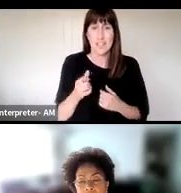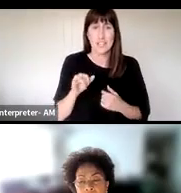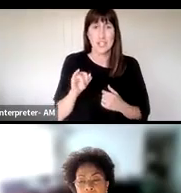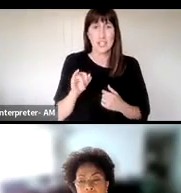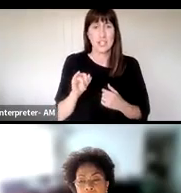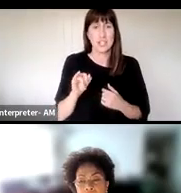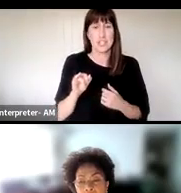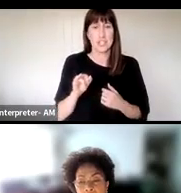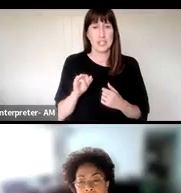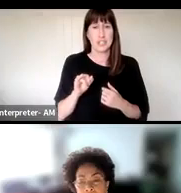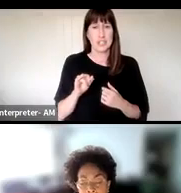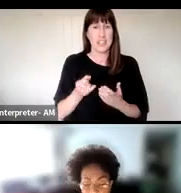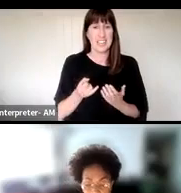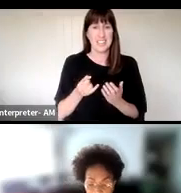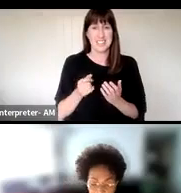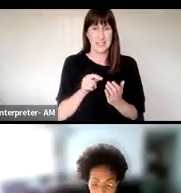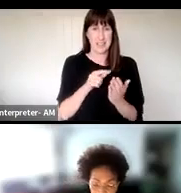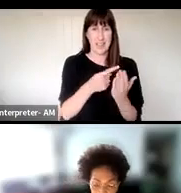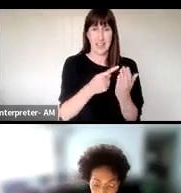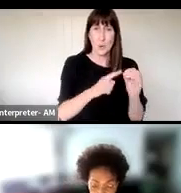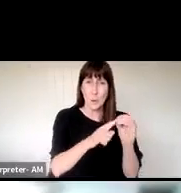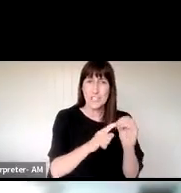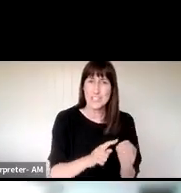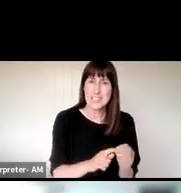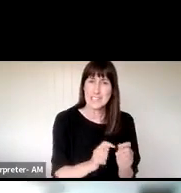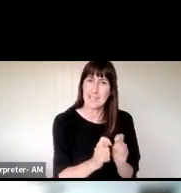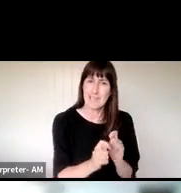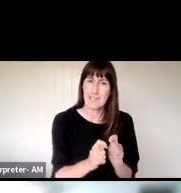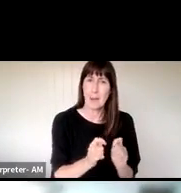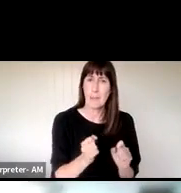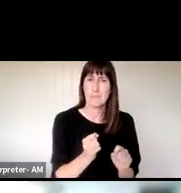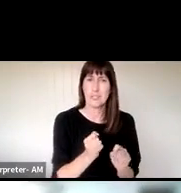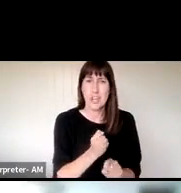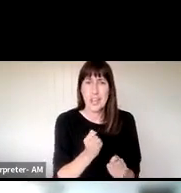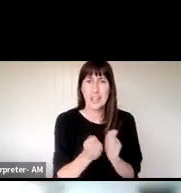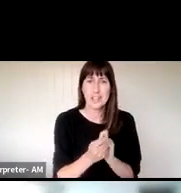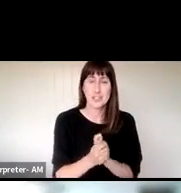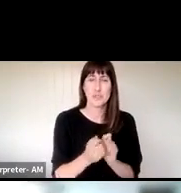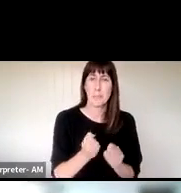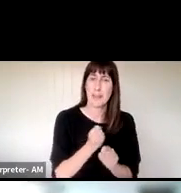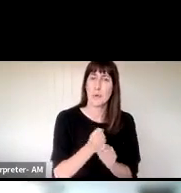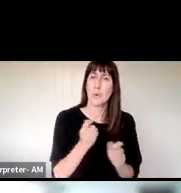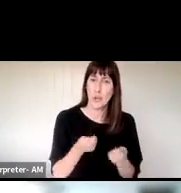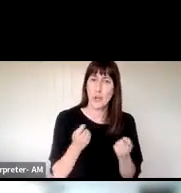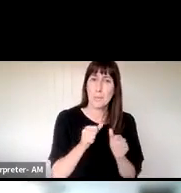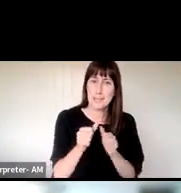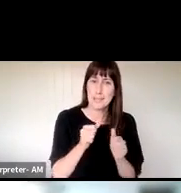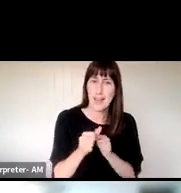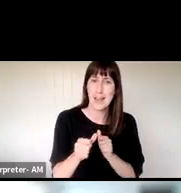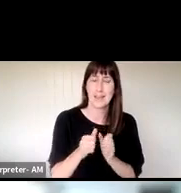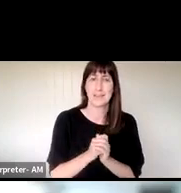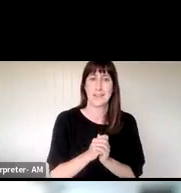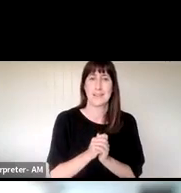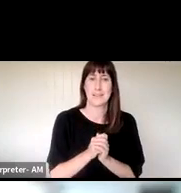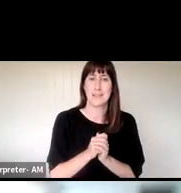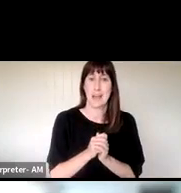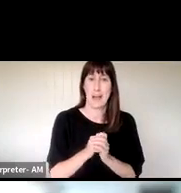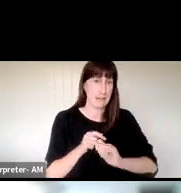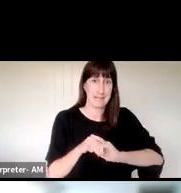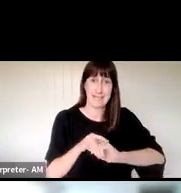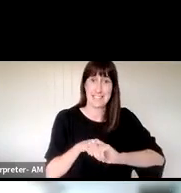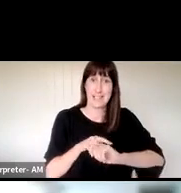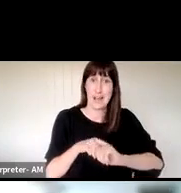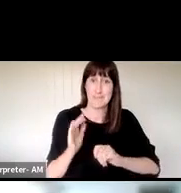change the questions on the form or just make the system work better. And the transformation is great for that. We're running out of time.